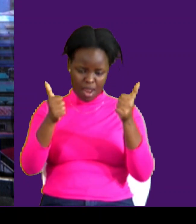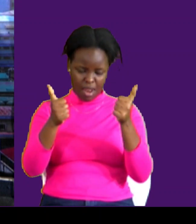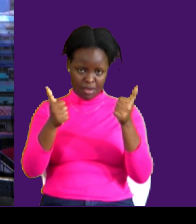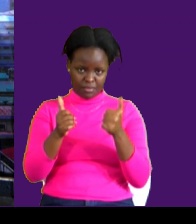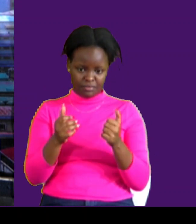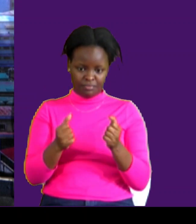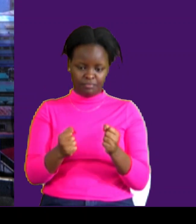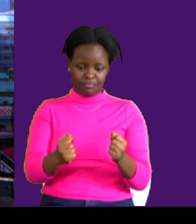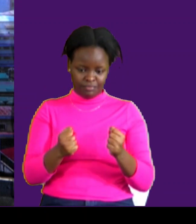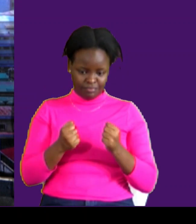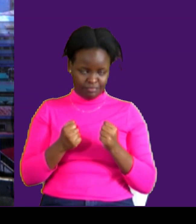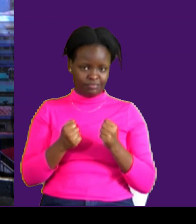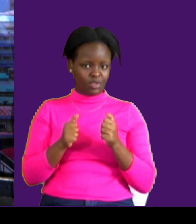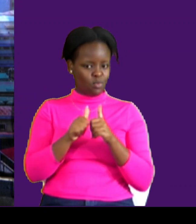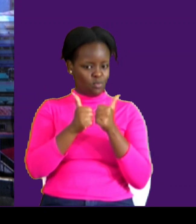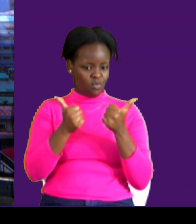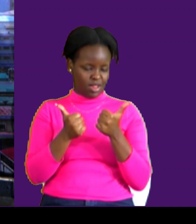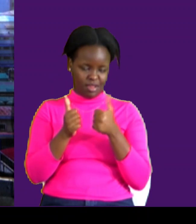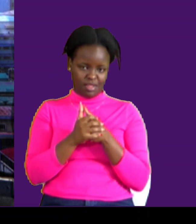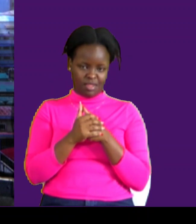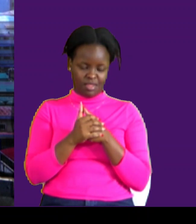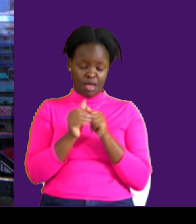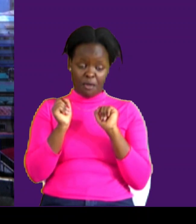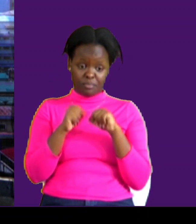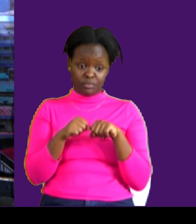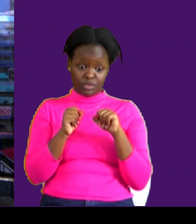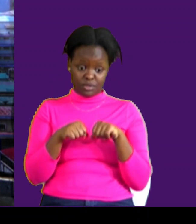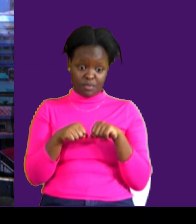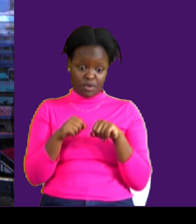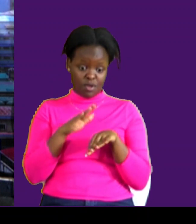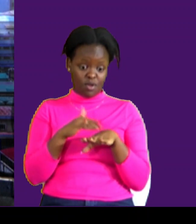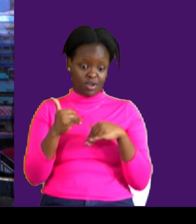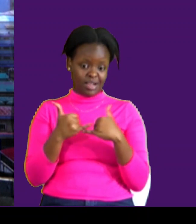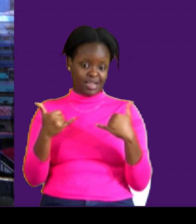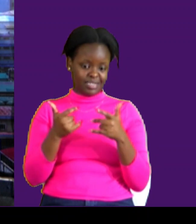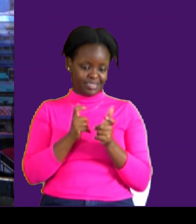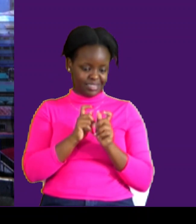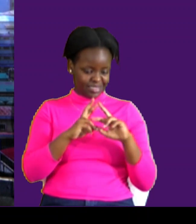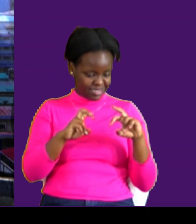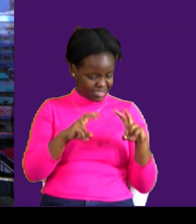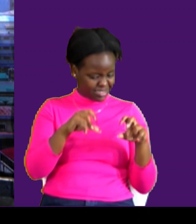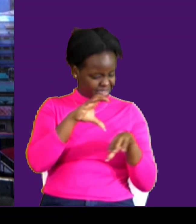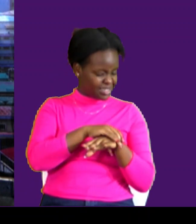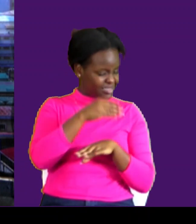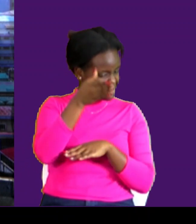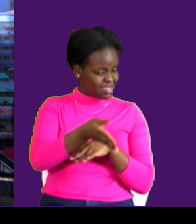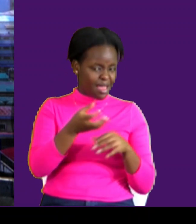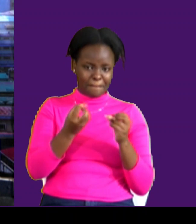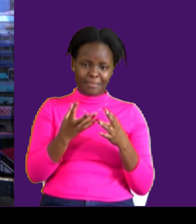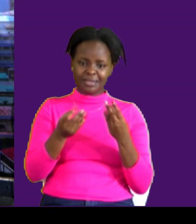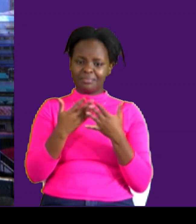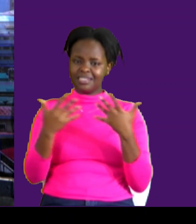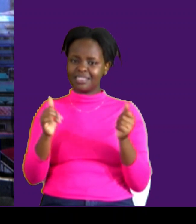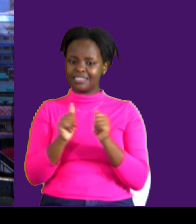on these cargo planes. Wow. It is very possible. If you go online, you search, you will find there are many things that